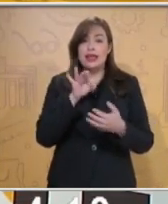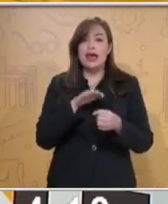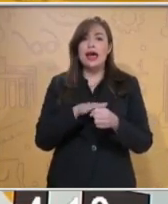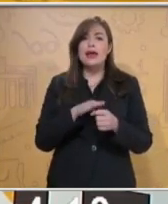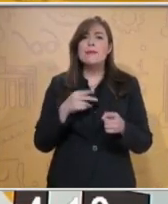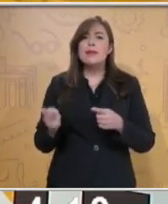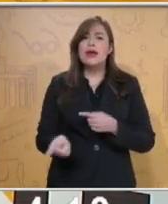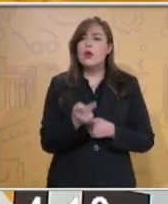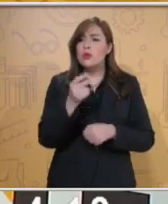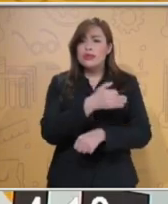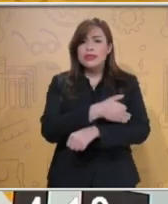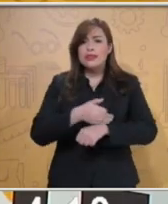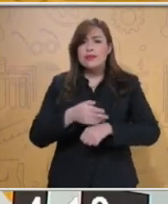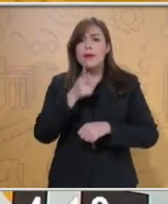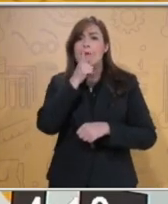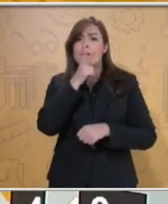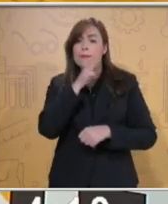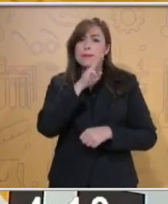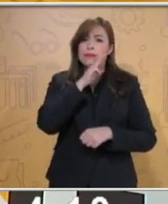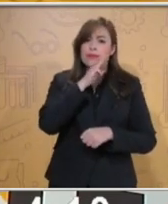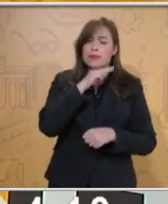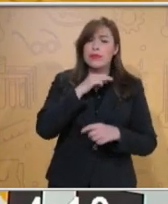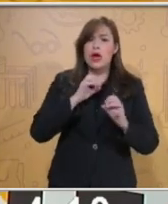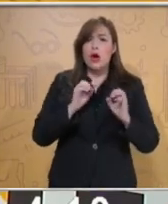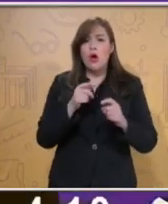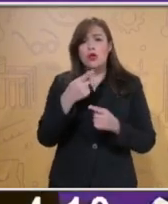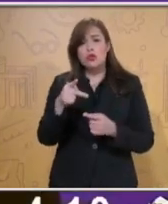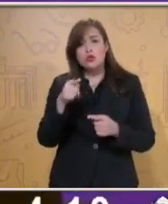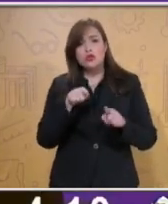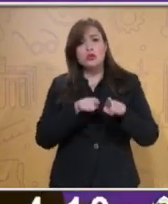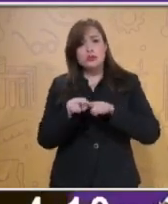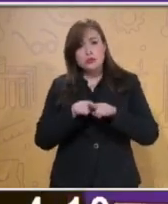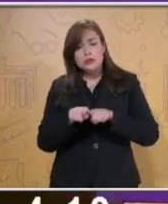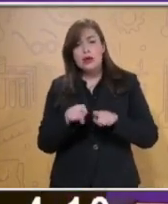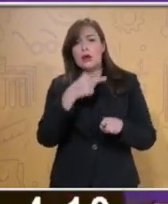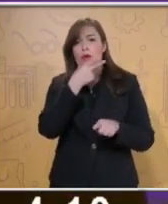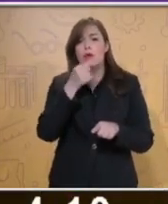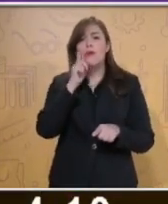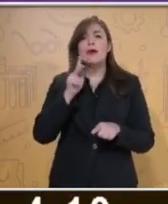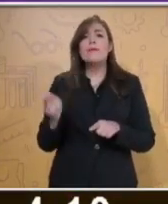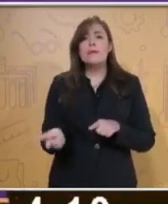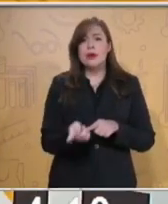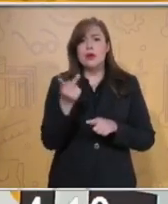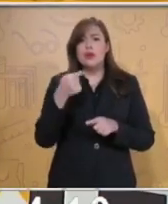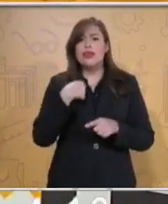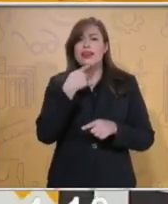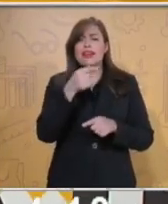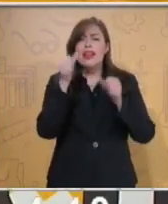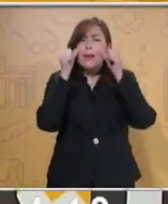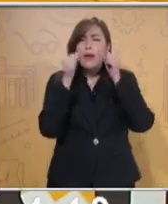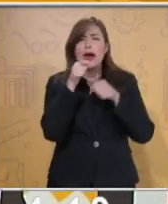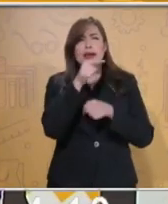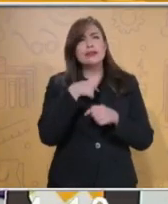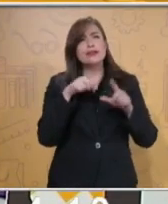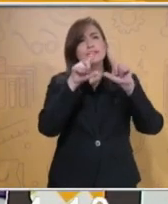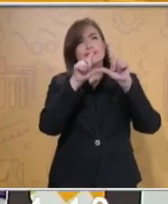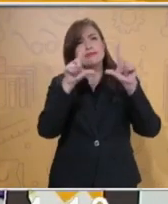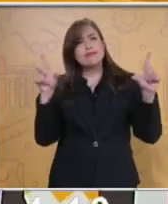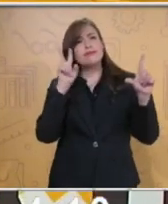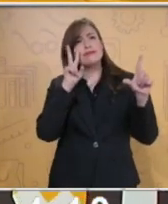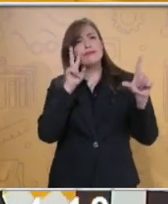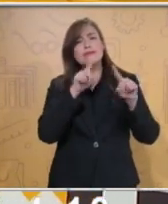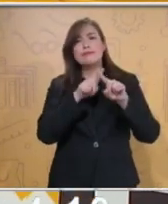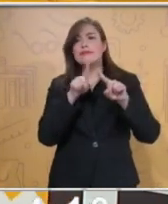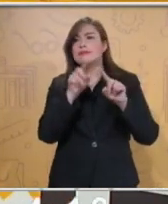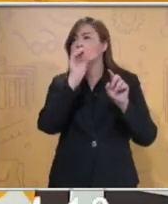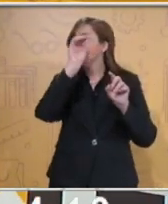your family if you are with your parents or with your brothers or sisters, pay attention to that pictures. In the first one, we have